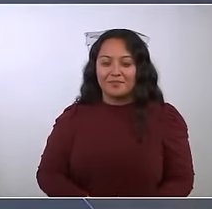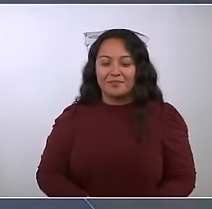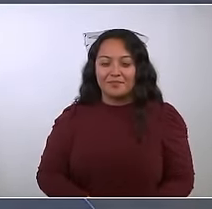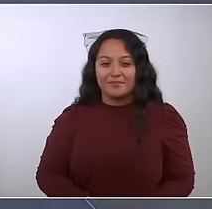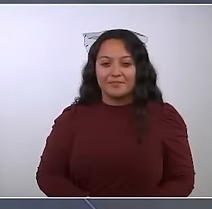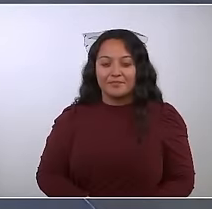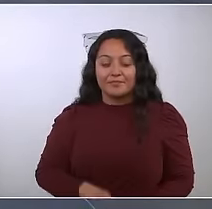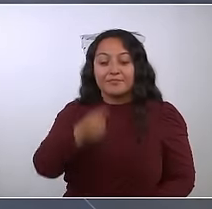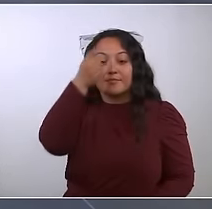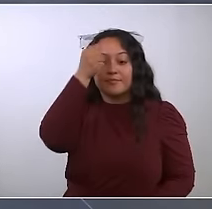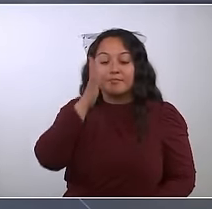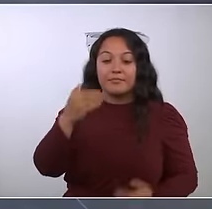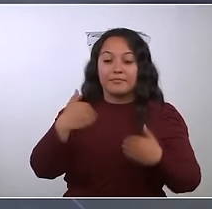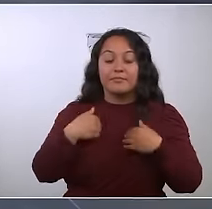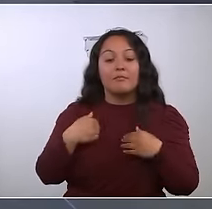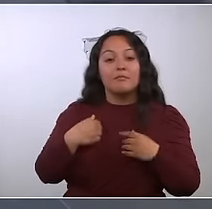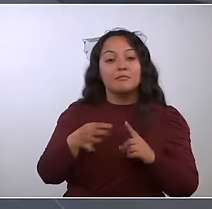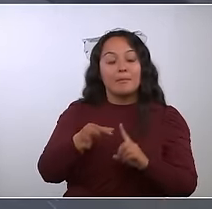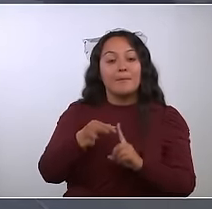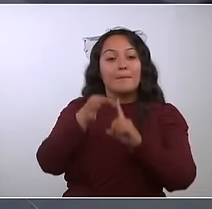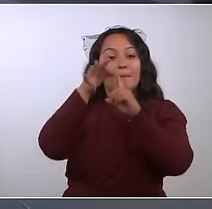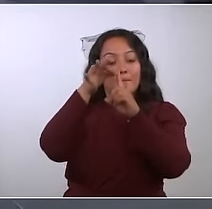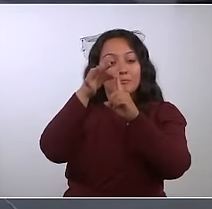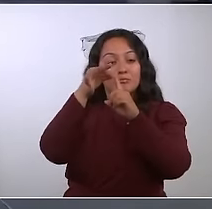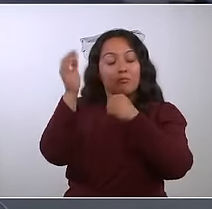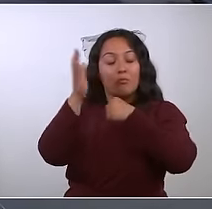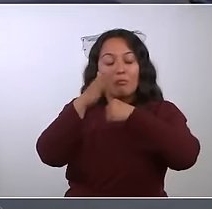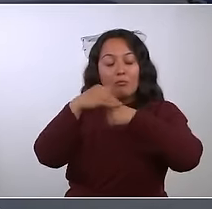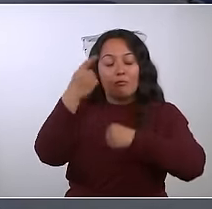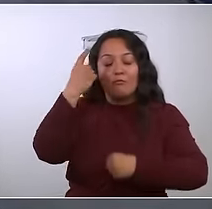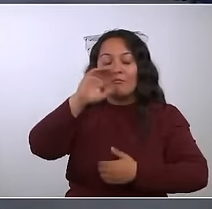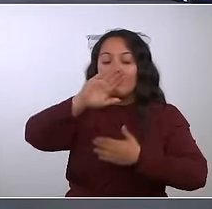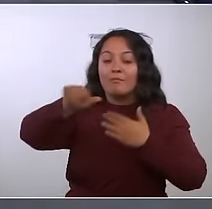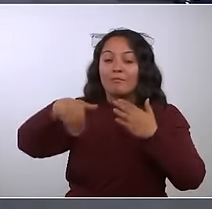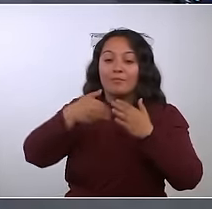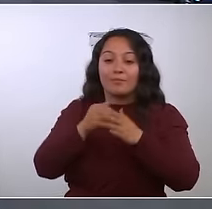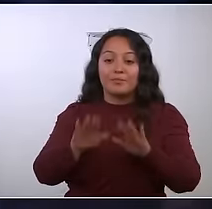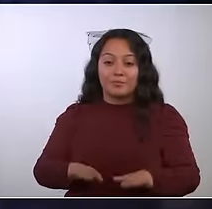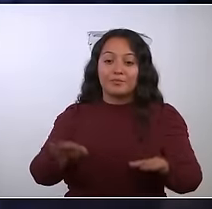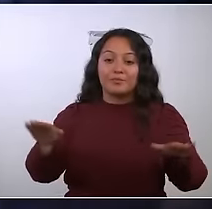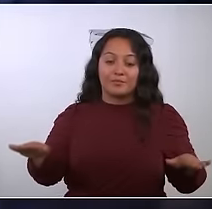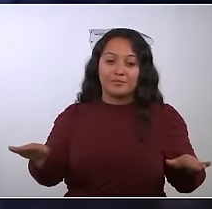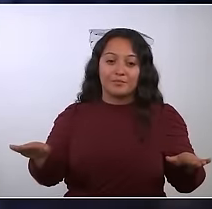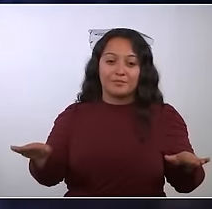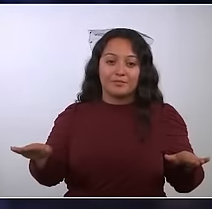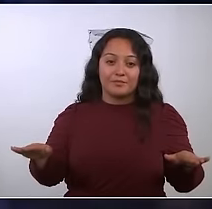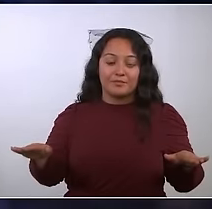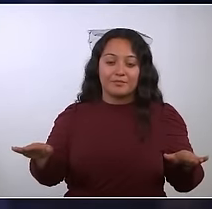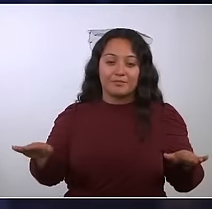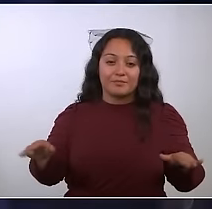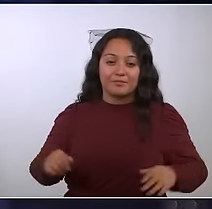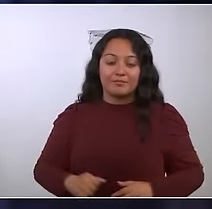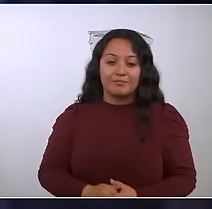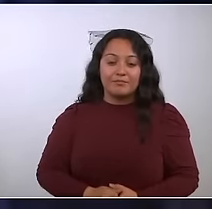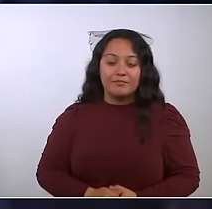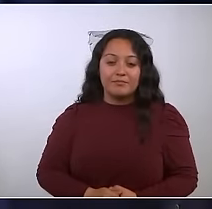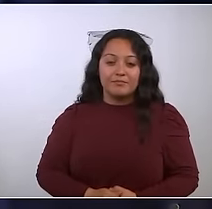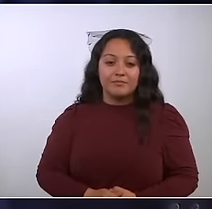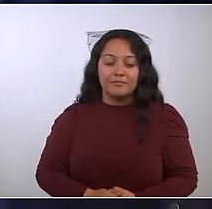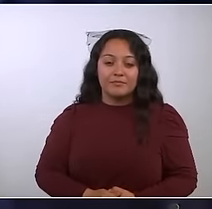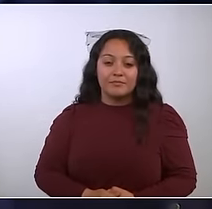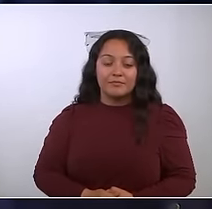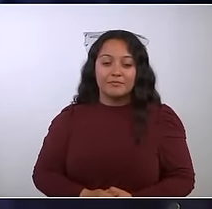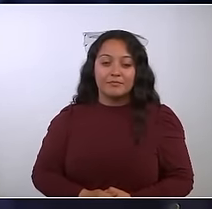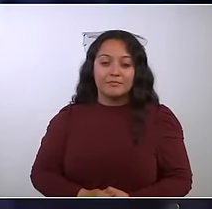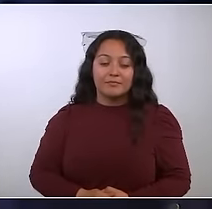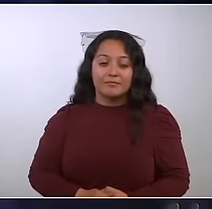God has a special task for each of his children. Dios tiene un trabajo para cada uno de sus hijos. And in the most humble y en la manera más